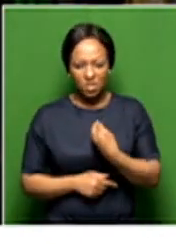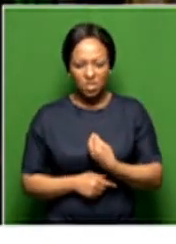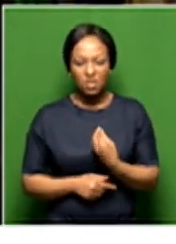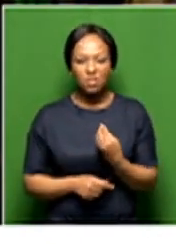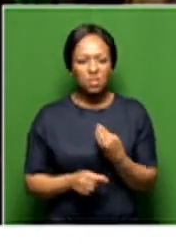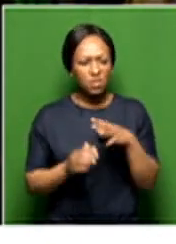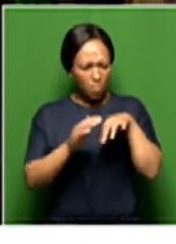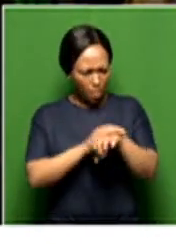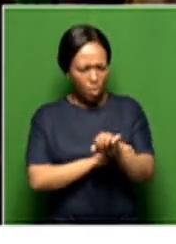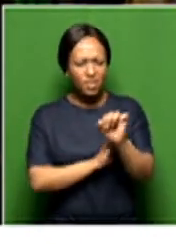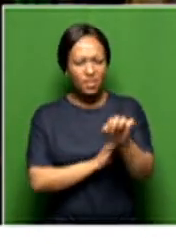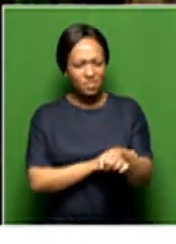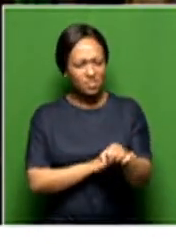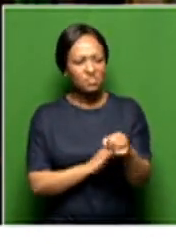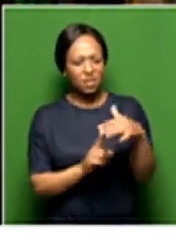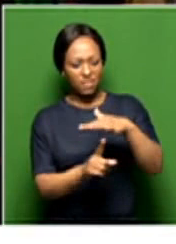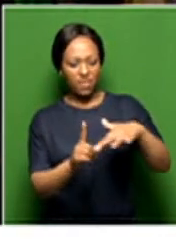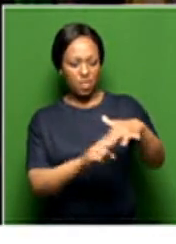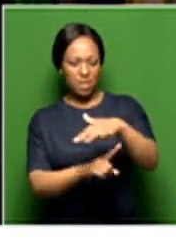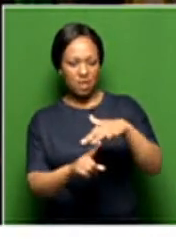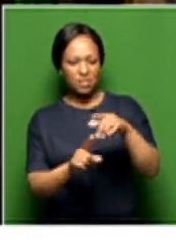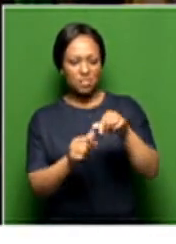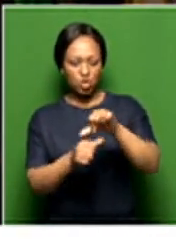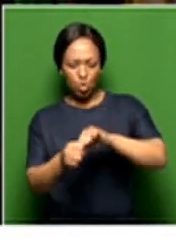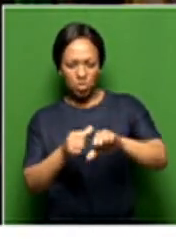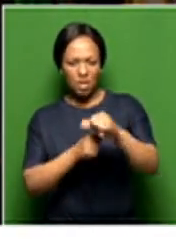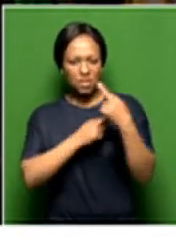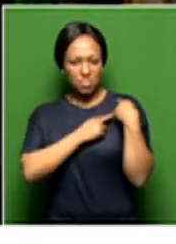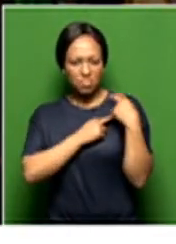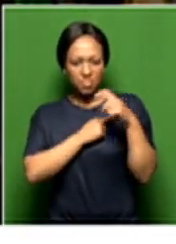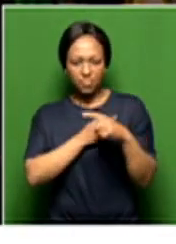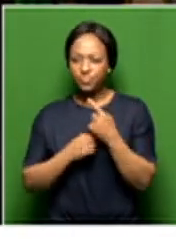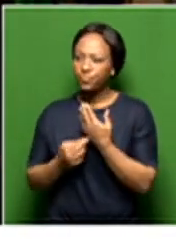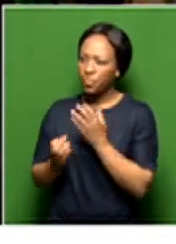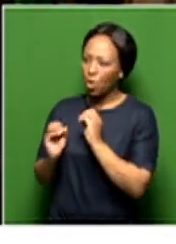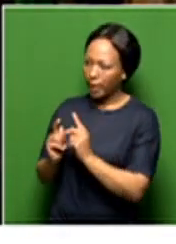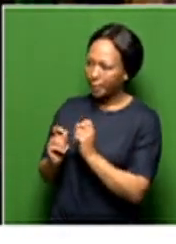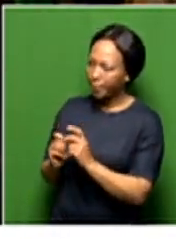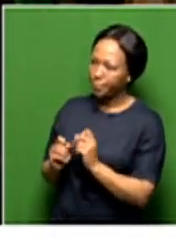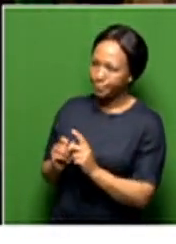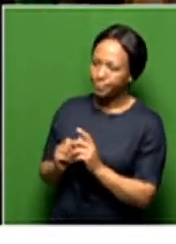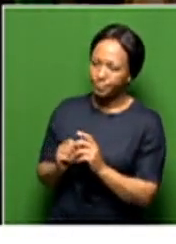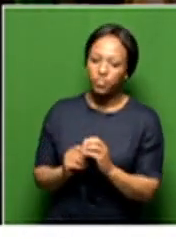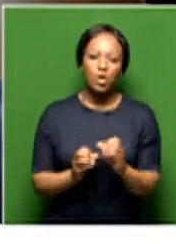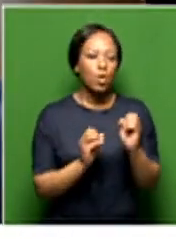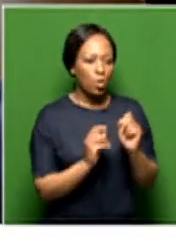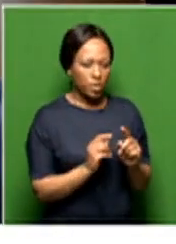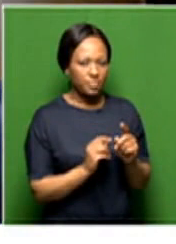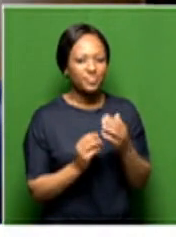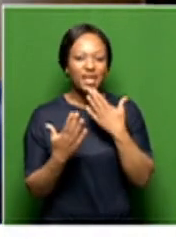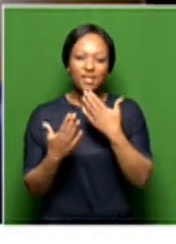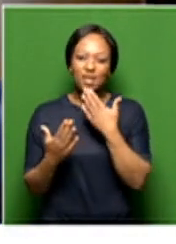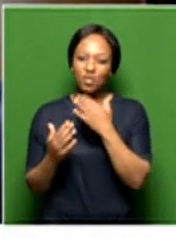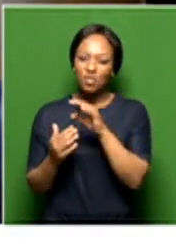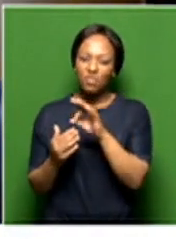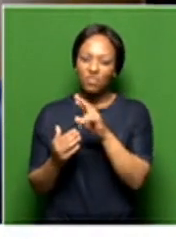to make environmental and social responsibility cool. Okay. Yeah. So. All right, Fred. Thank you so